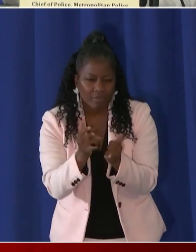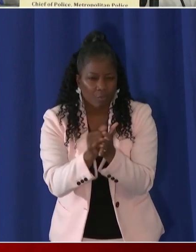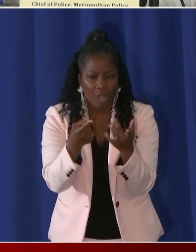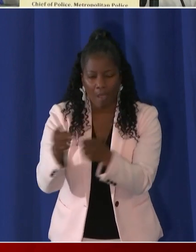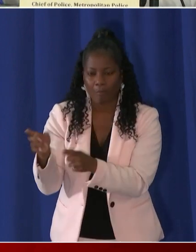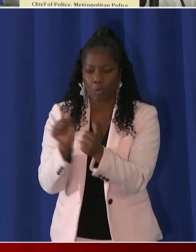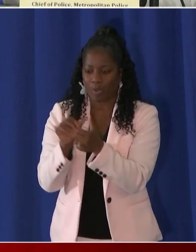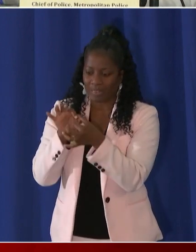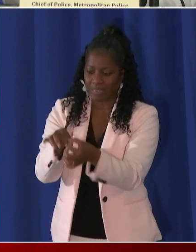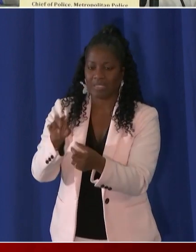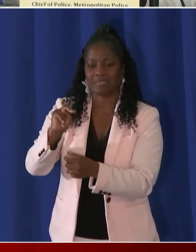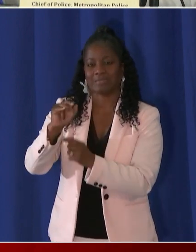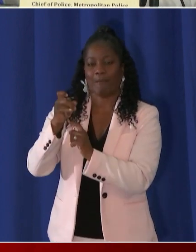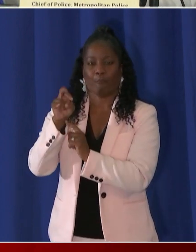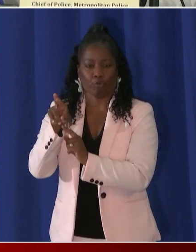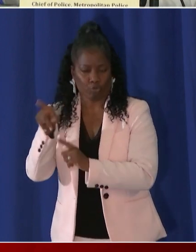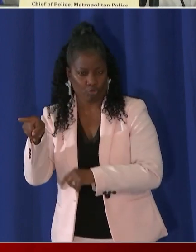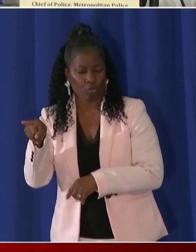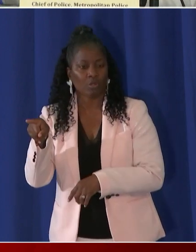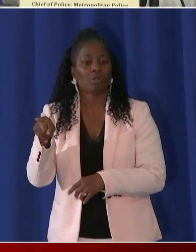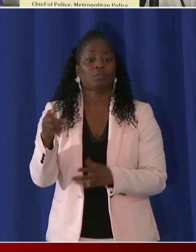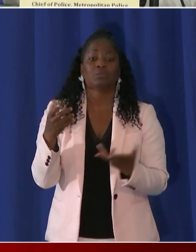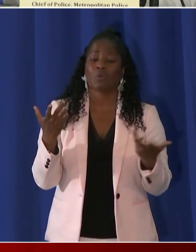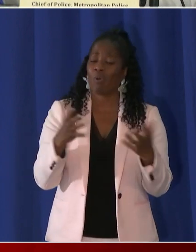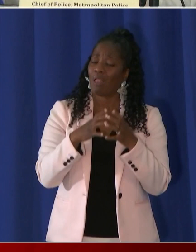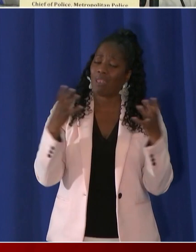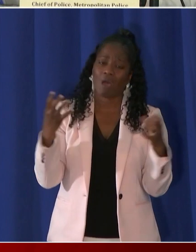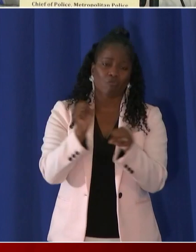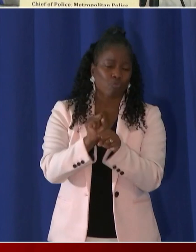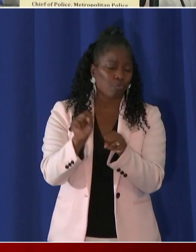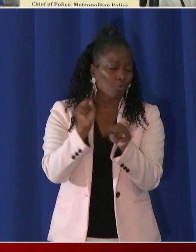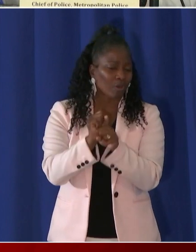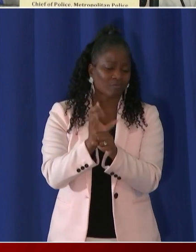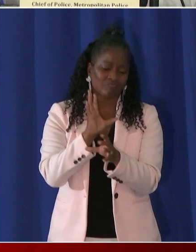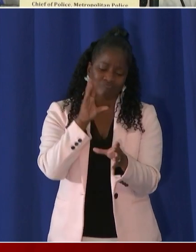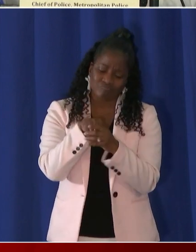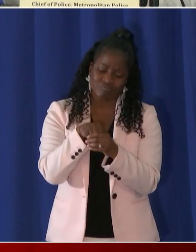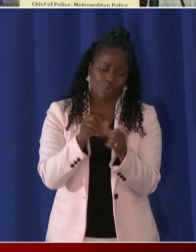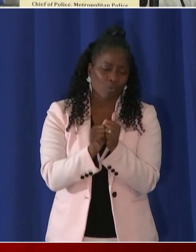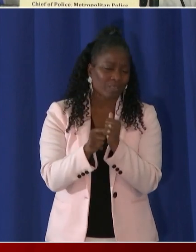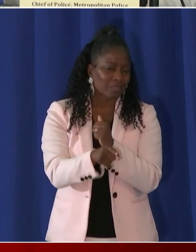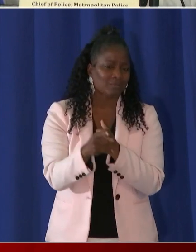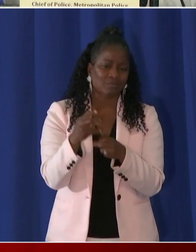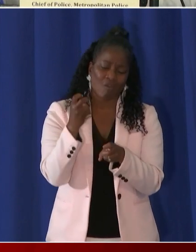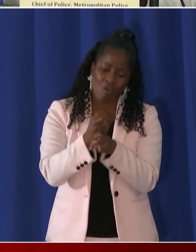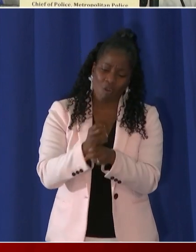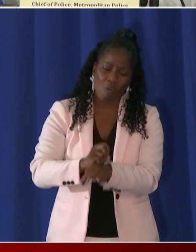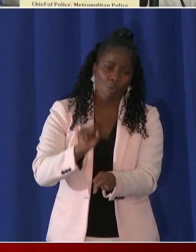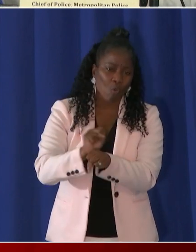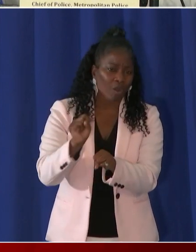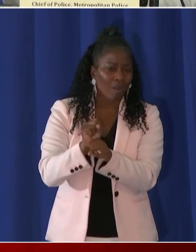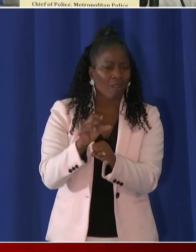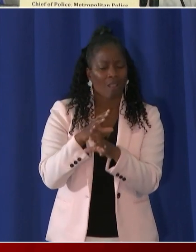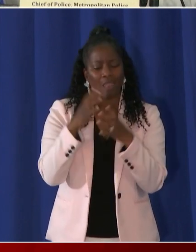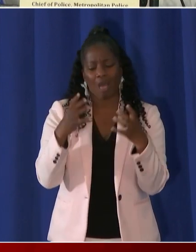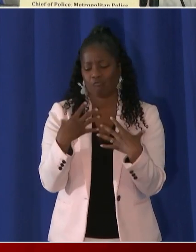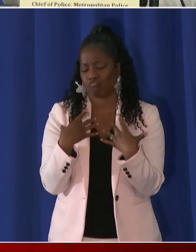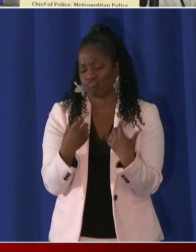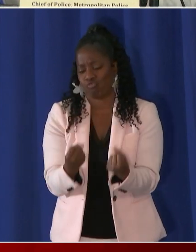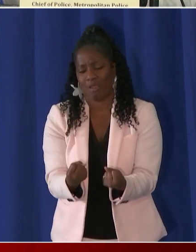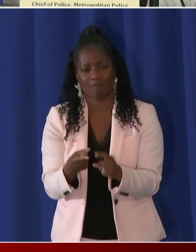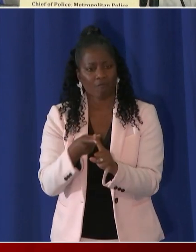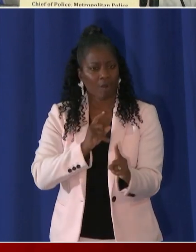with the active shooter there. So there's a lot of work that went into this, a lot of hard work, a lot of bravery from